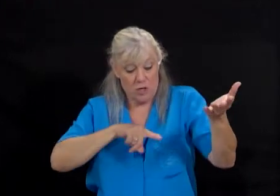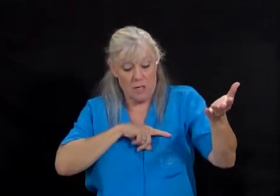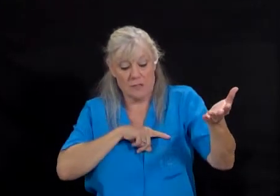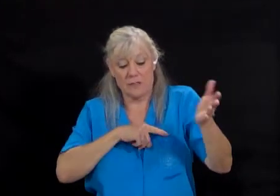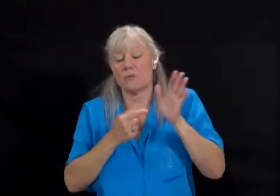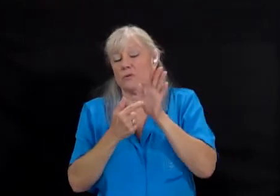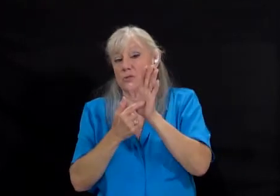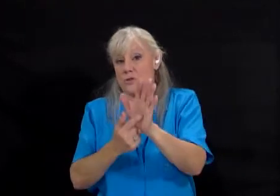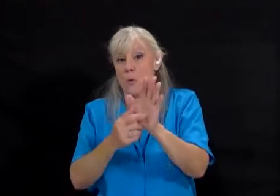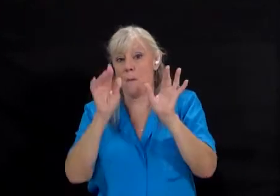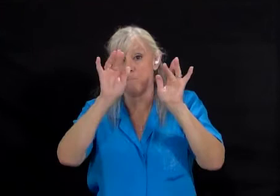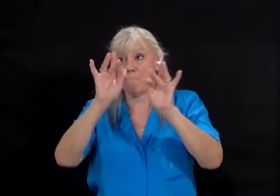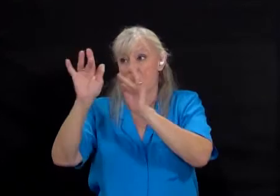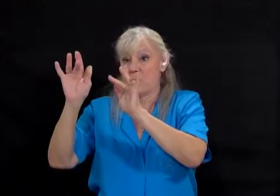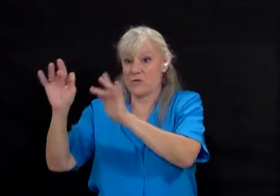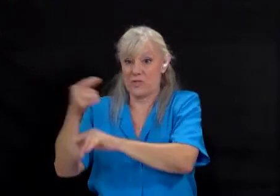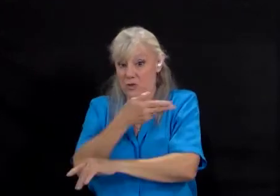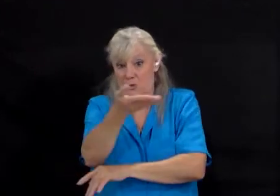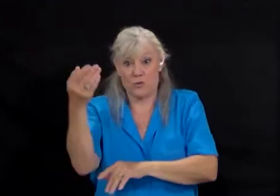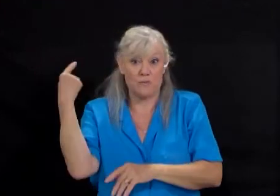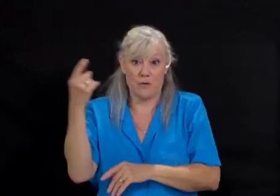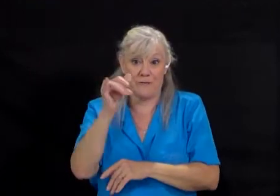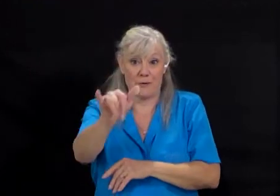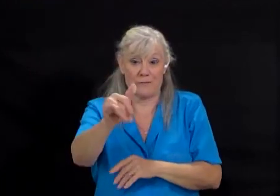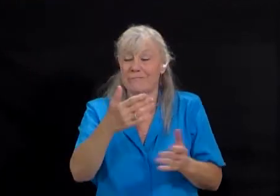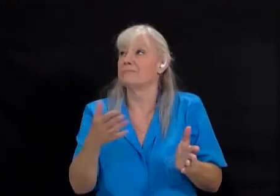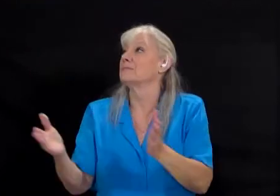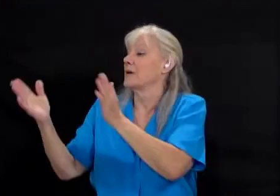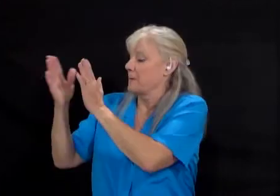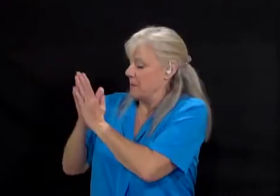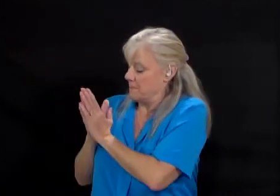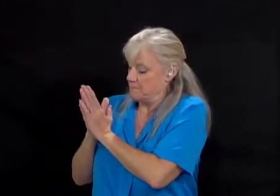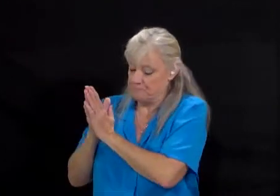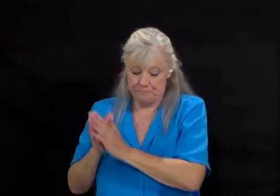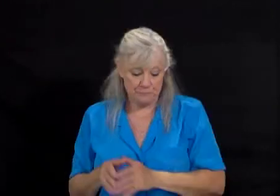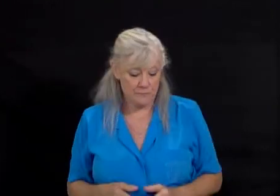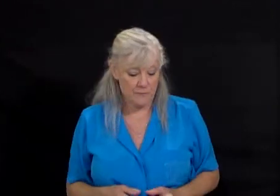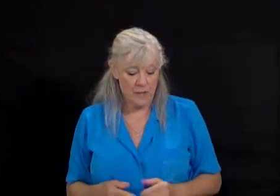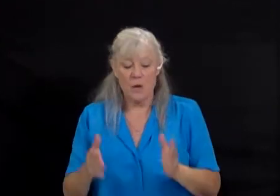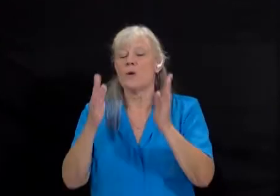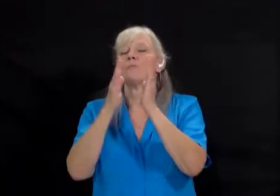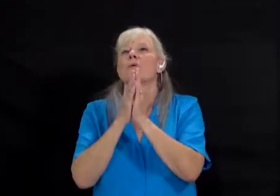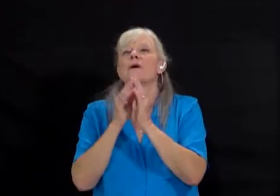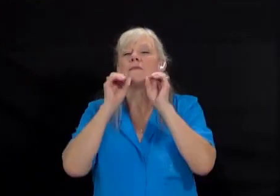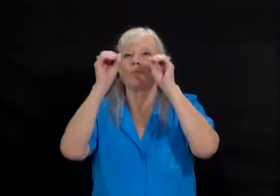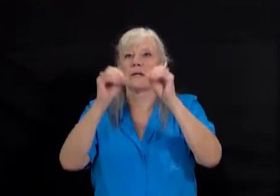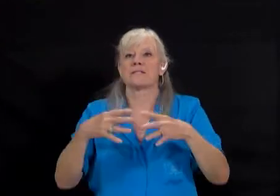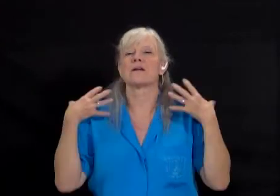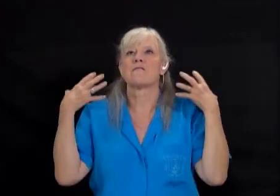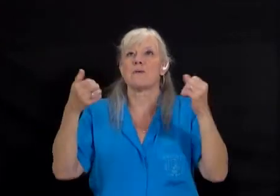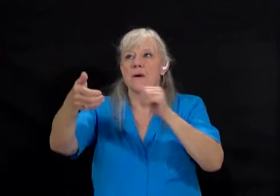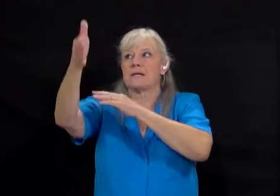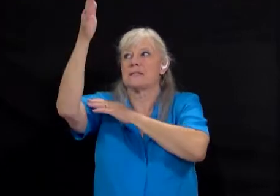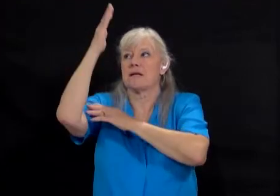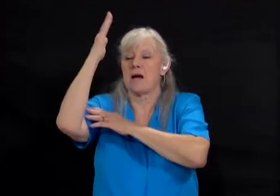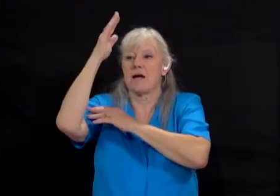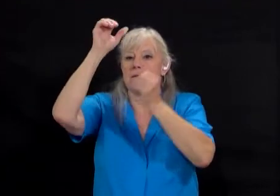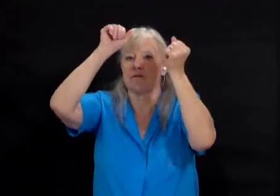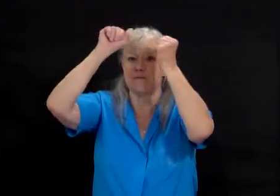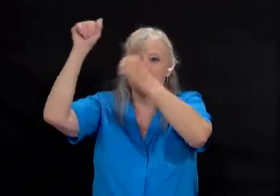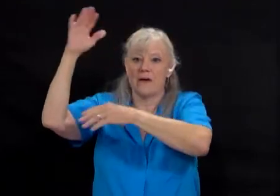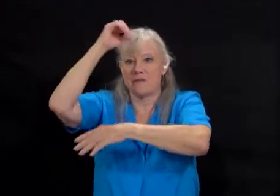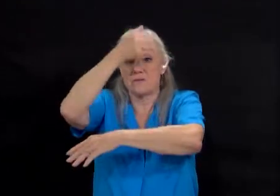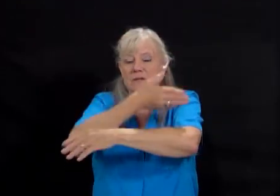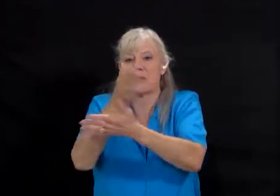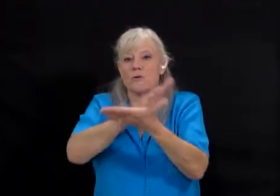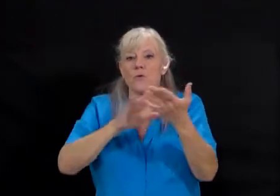Himself merciful to you for all eternity. And may the blessing of the Almighty God, the Father, and the Son, and the Holy